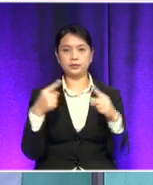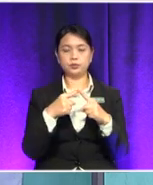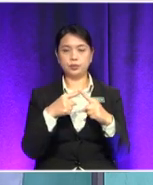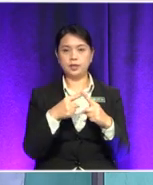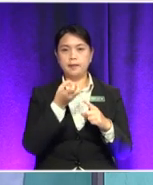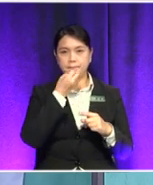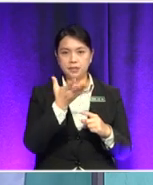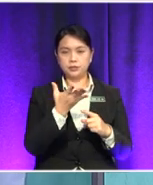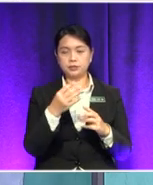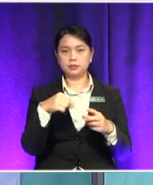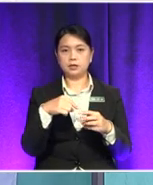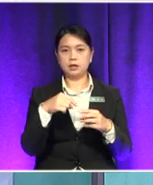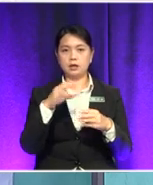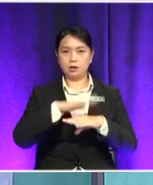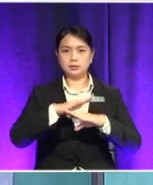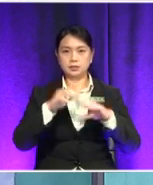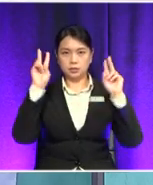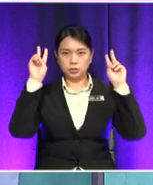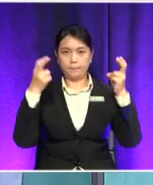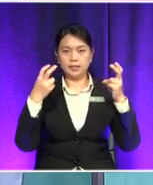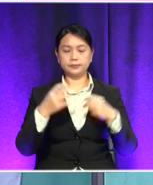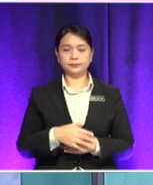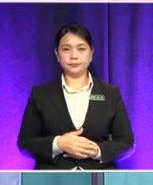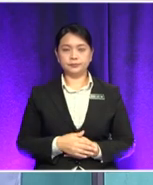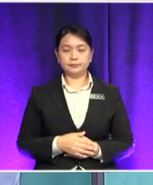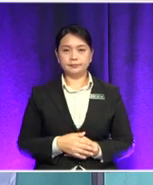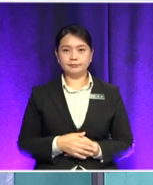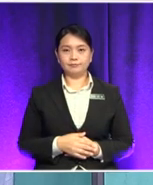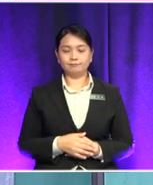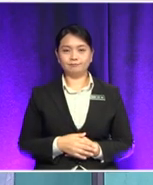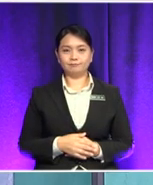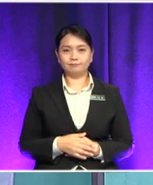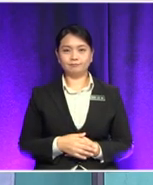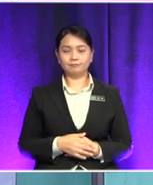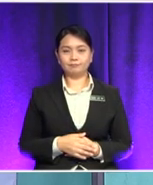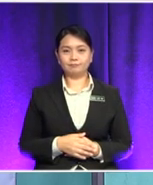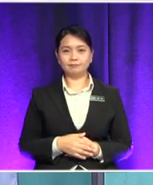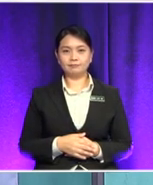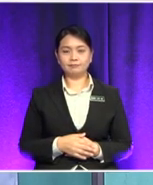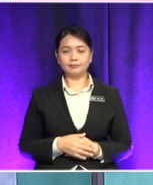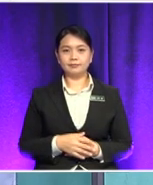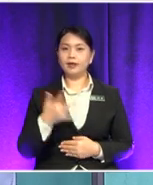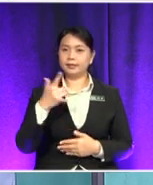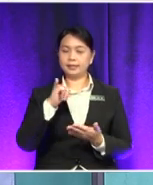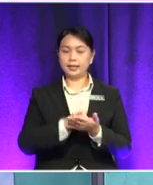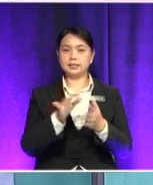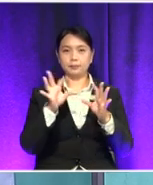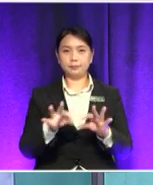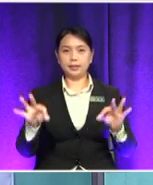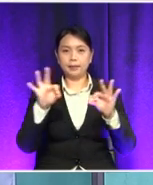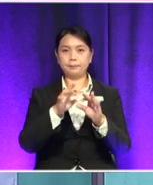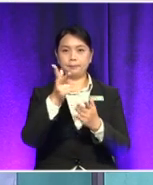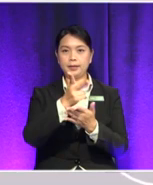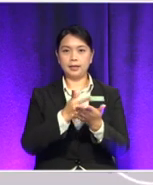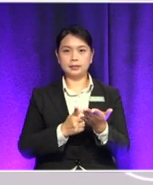or the title of the article. Okay, the next one is main part. So it means the body